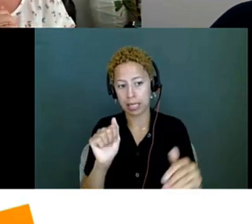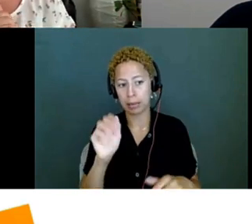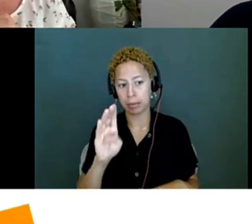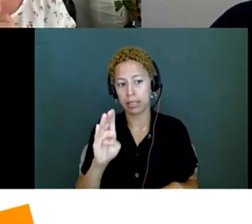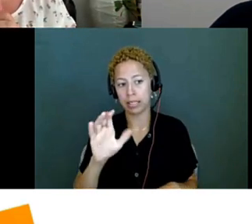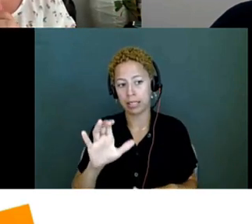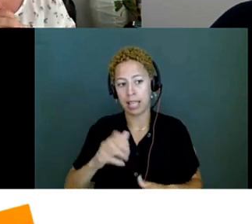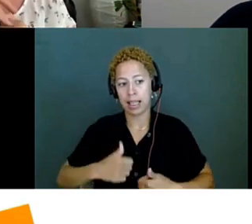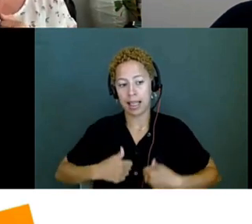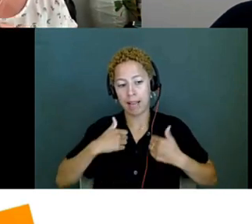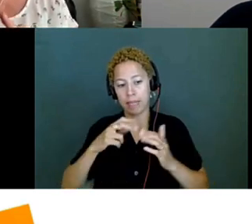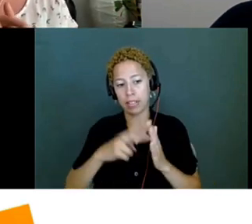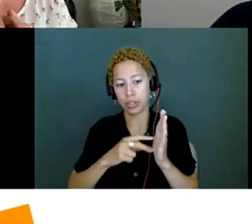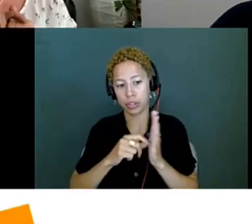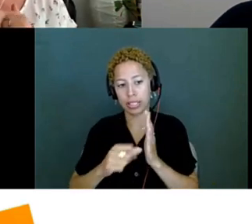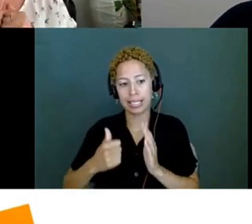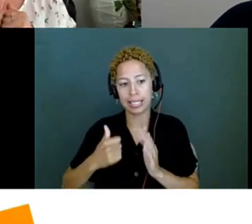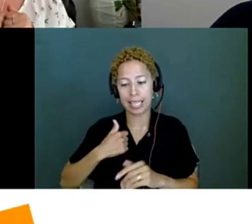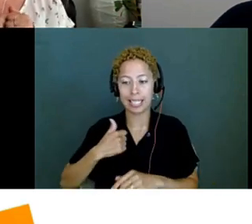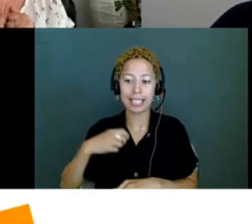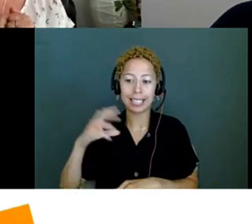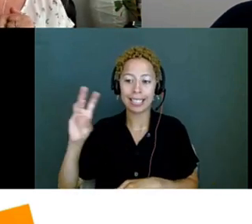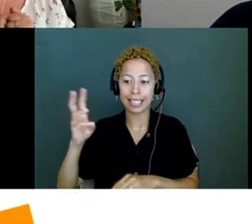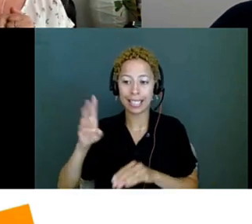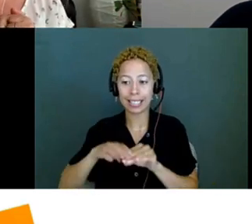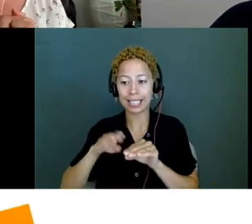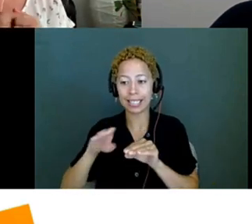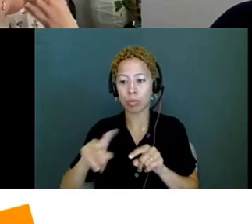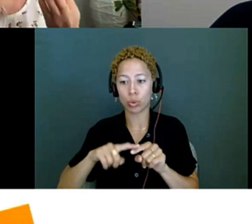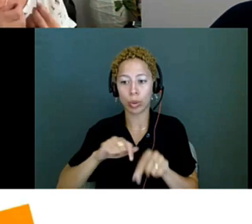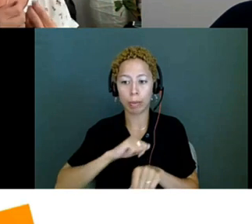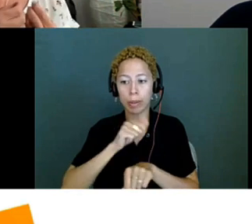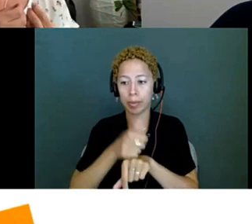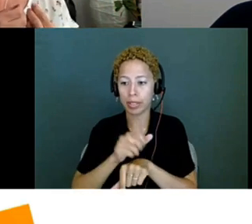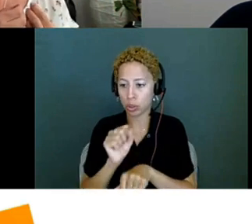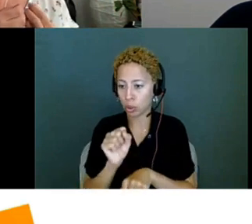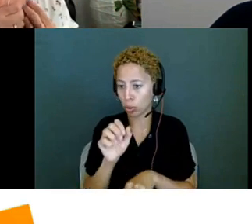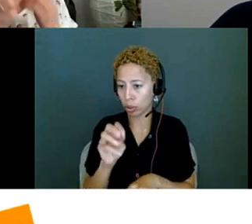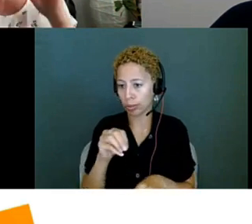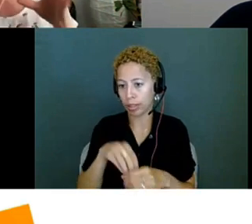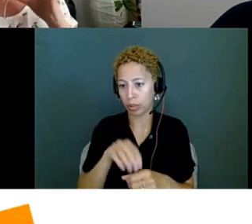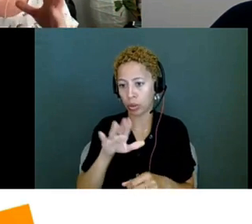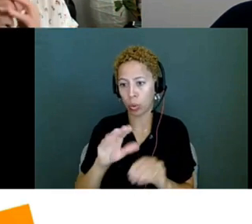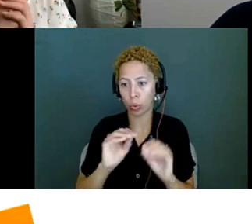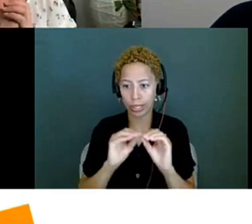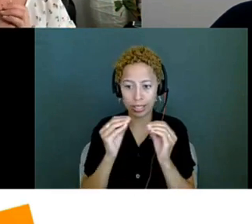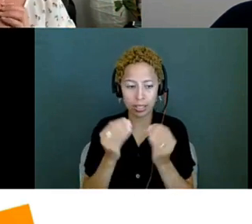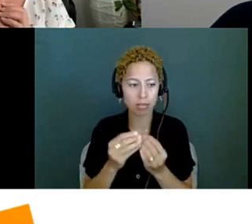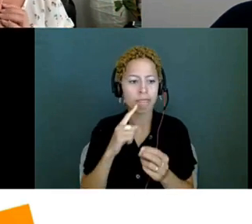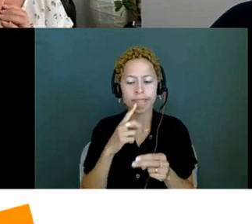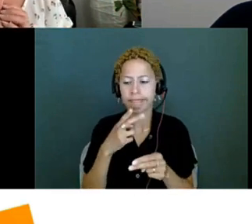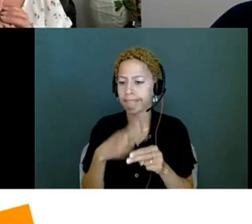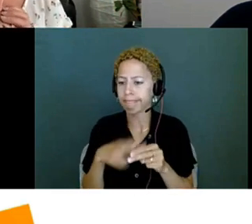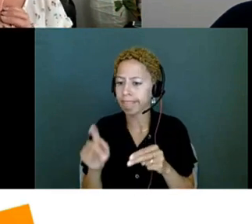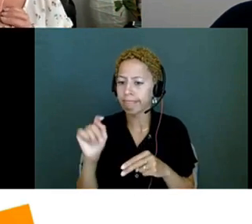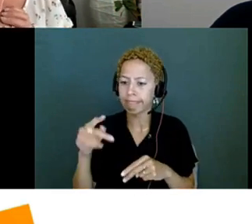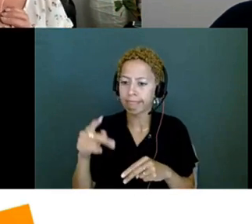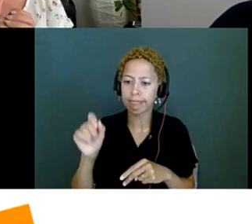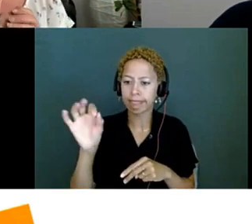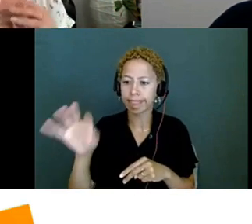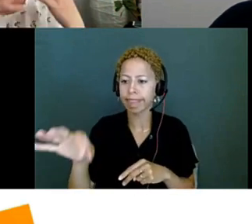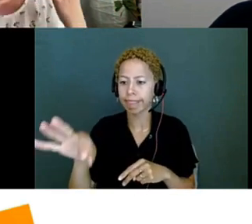6 steps to implementing social media at your organization. Another great tool and lots of quick, simple tips that you may find